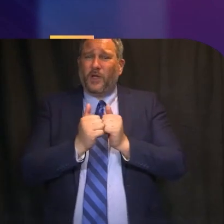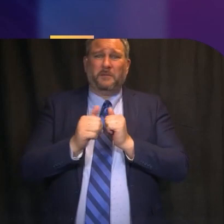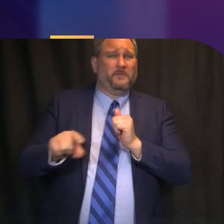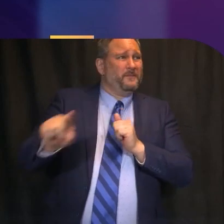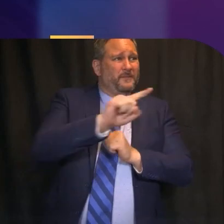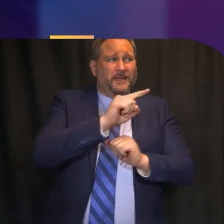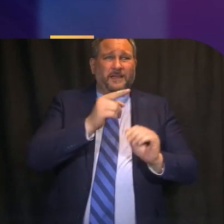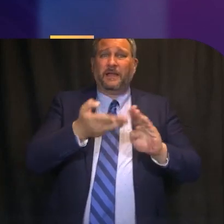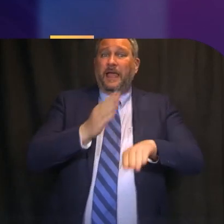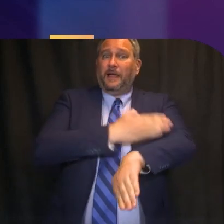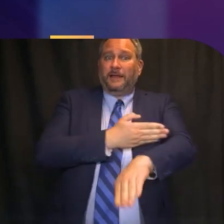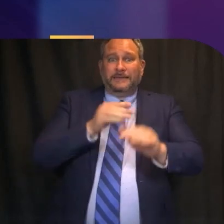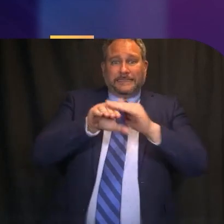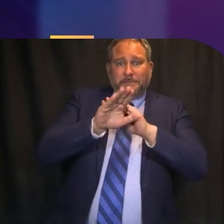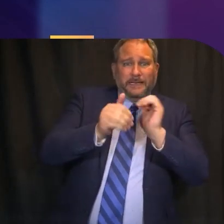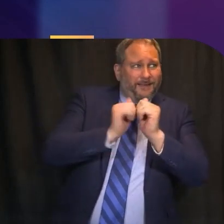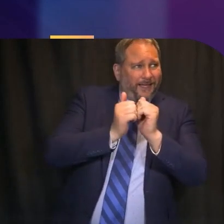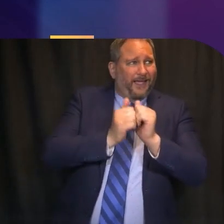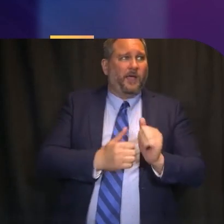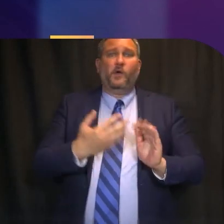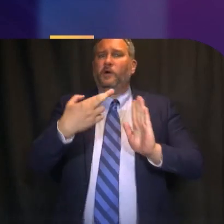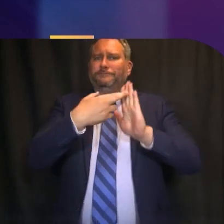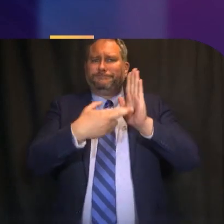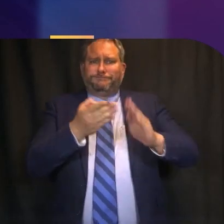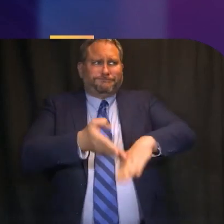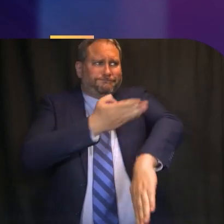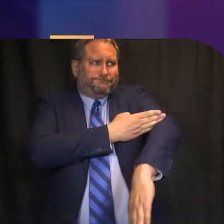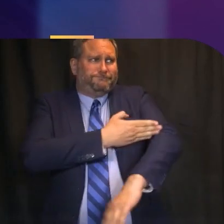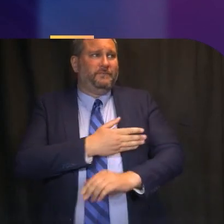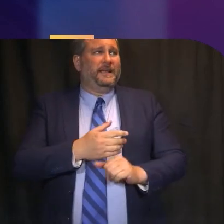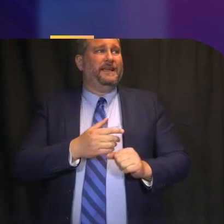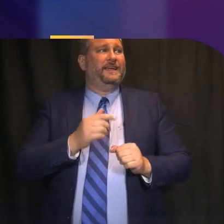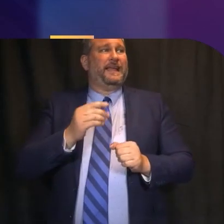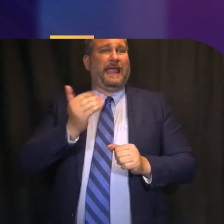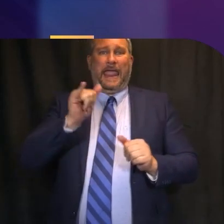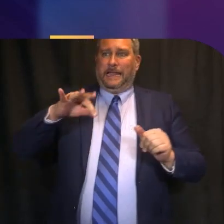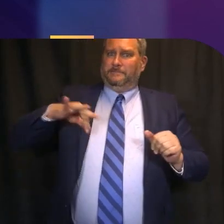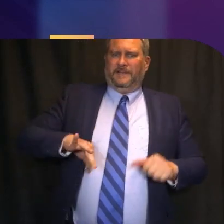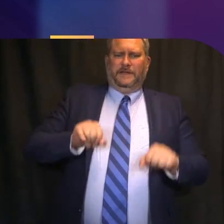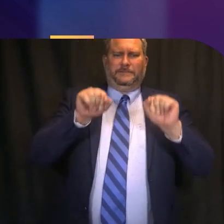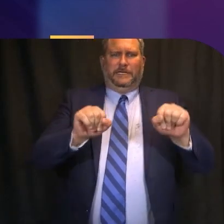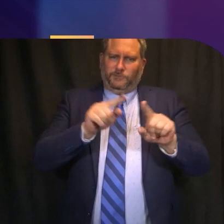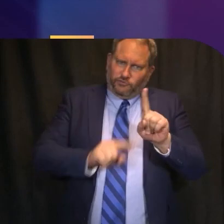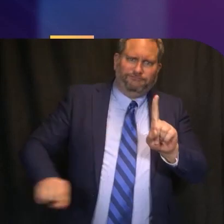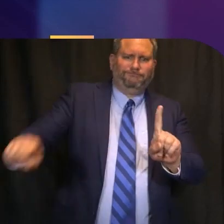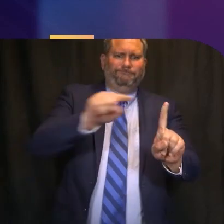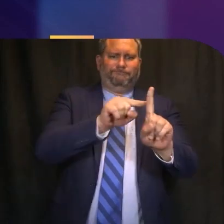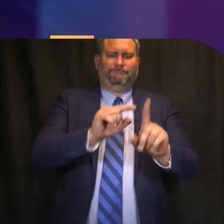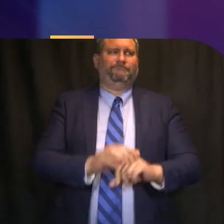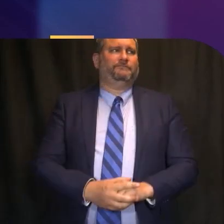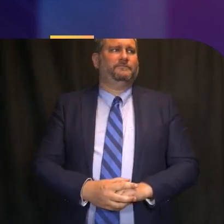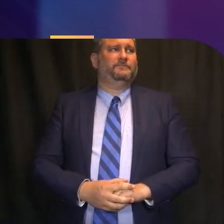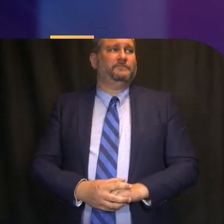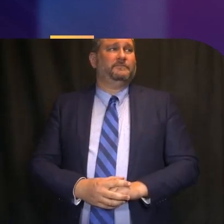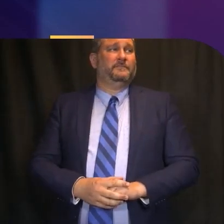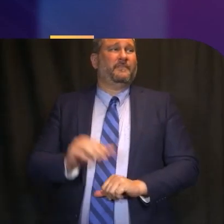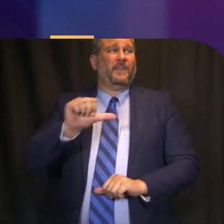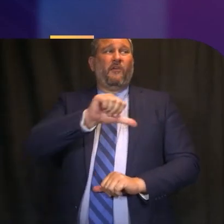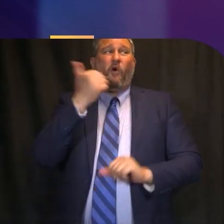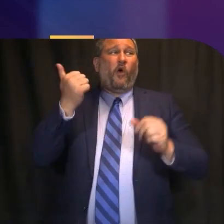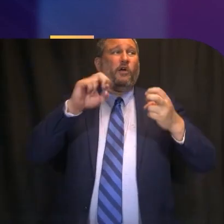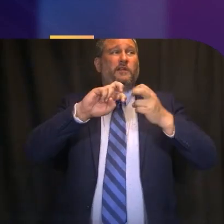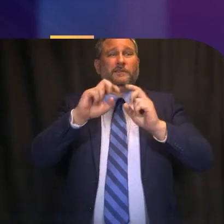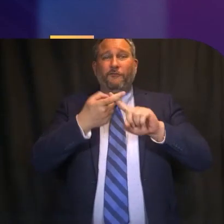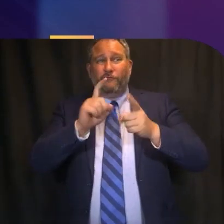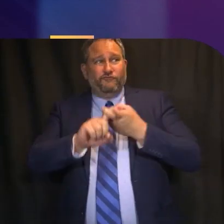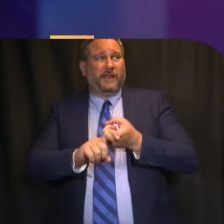it as beneficial as possible. Another very frequent topic when I'm with friends and advocates from the disability community is concern that the